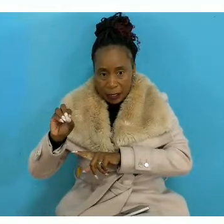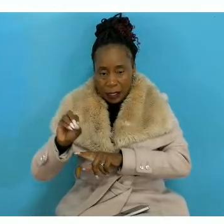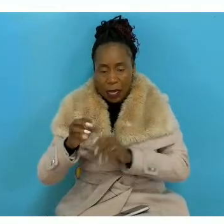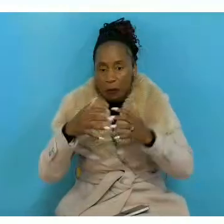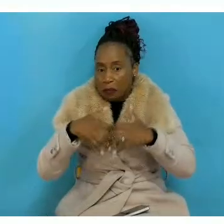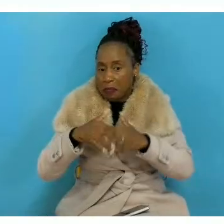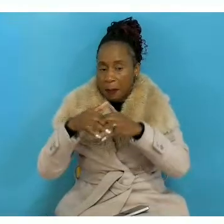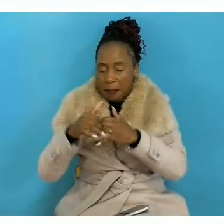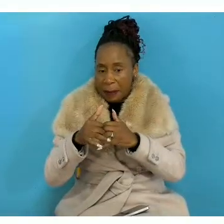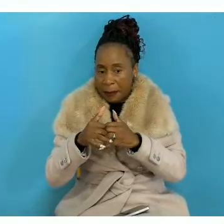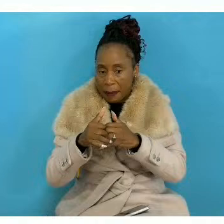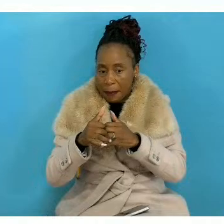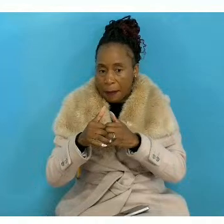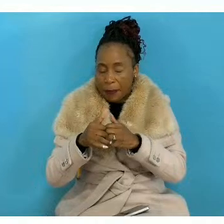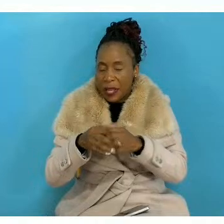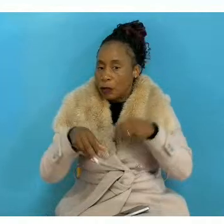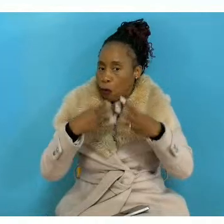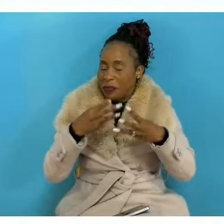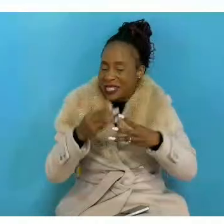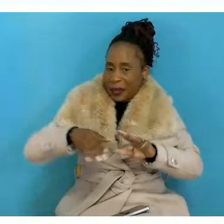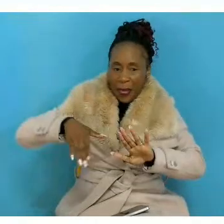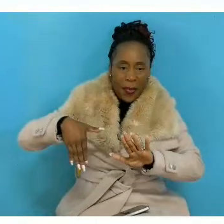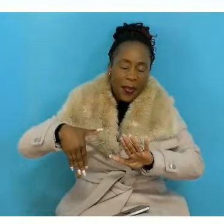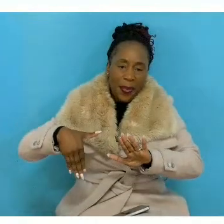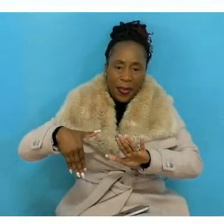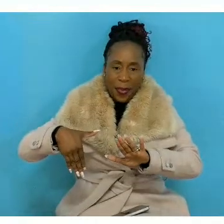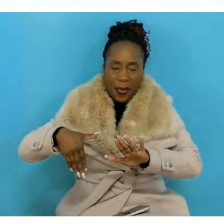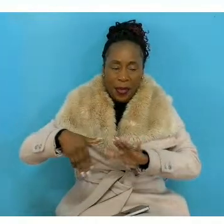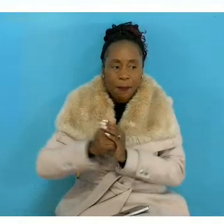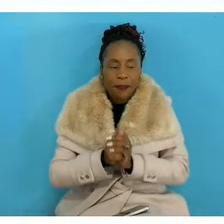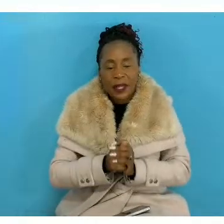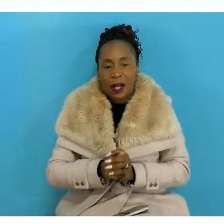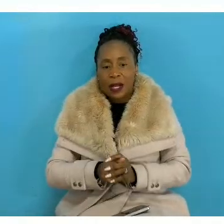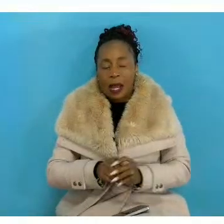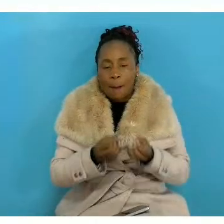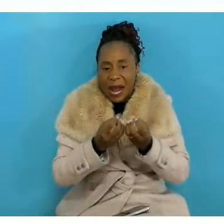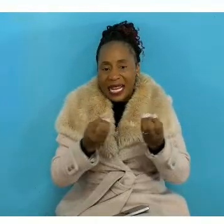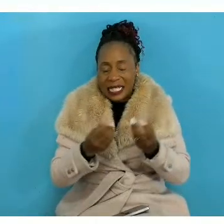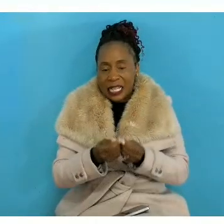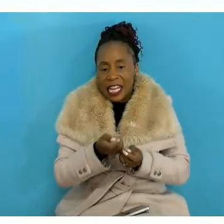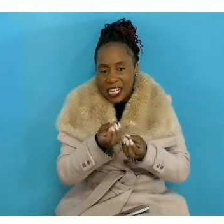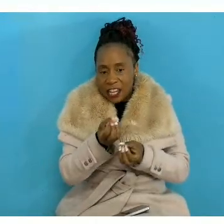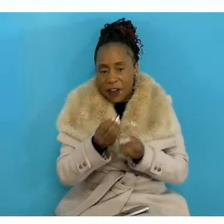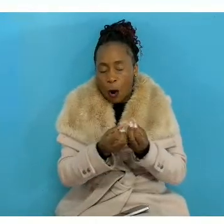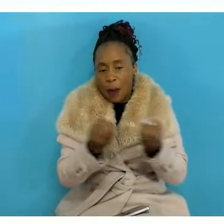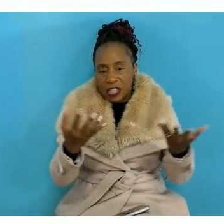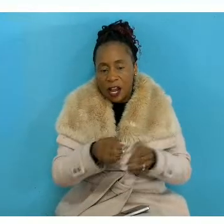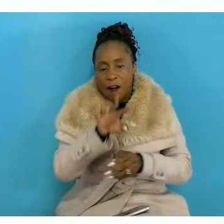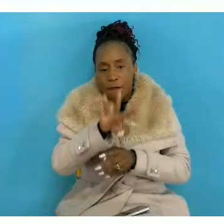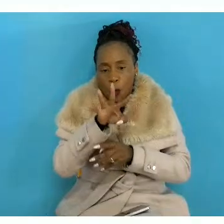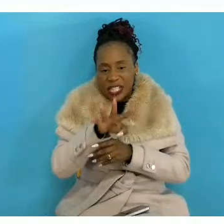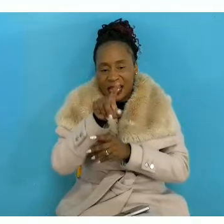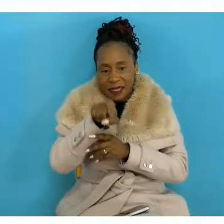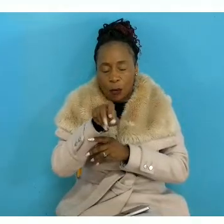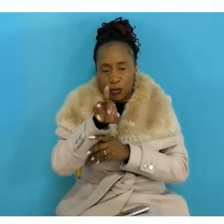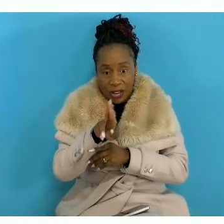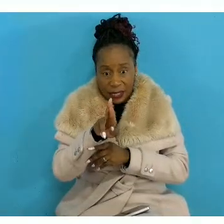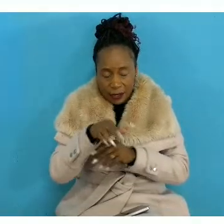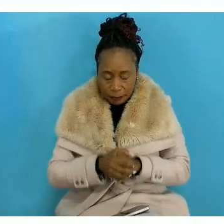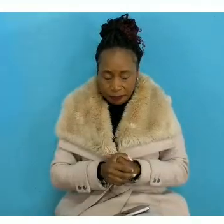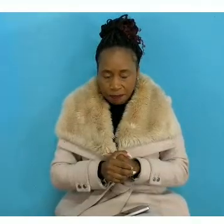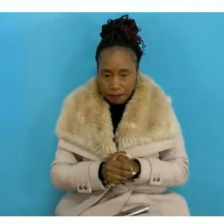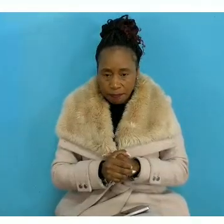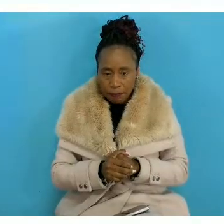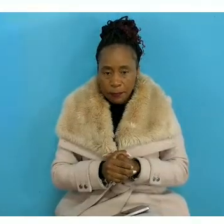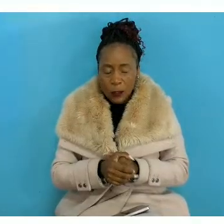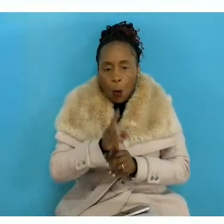created any jobs. We have spent 14,000 rands on it. We've got